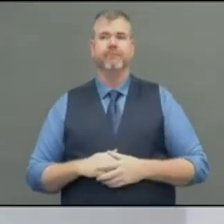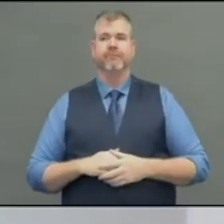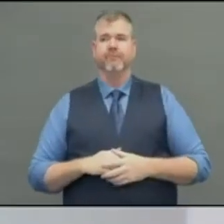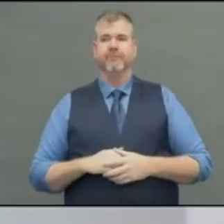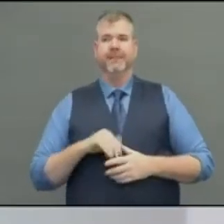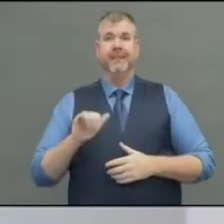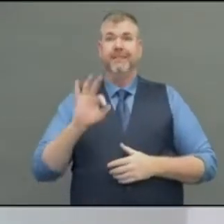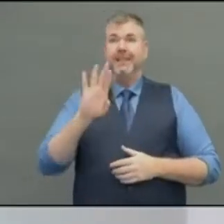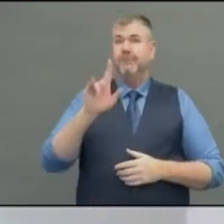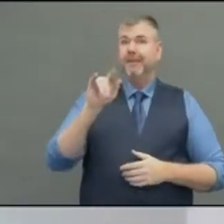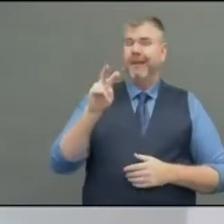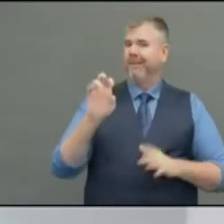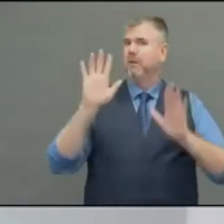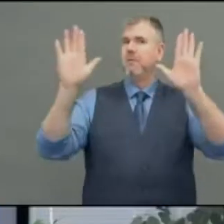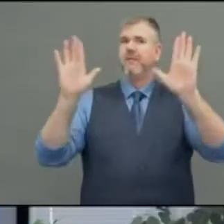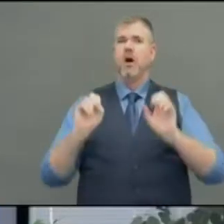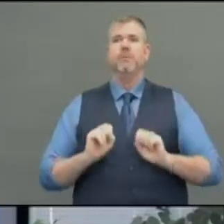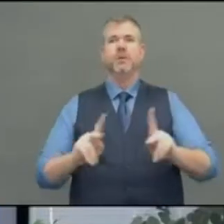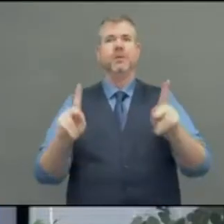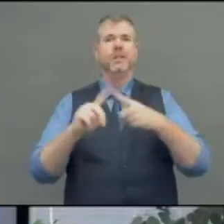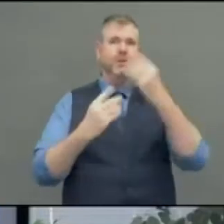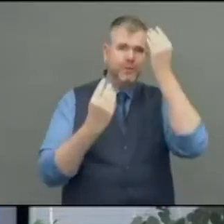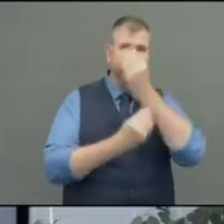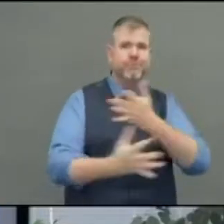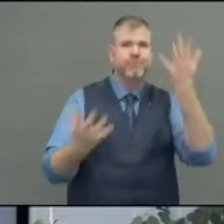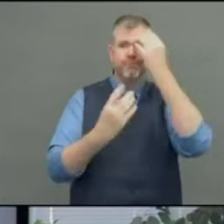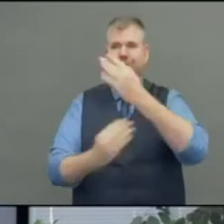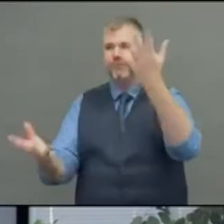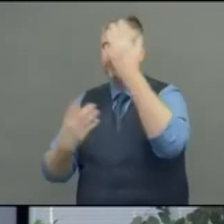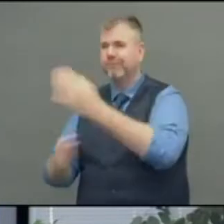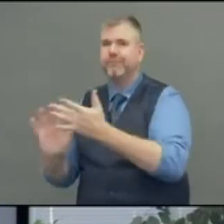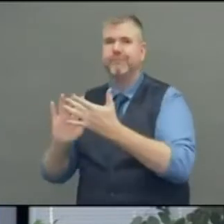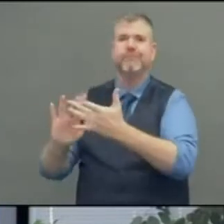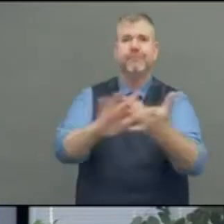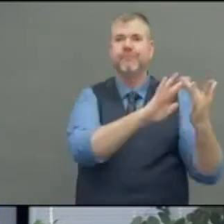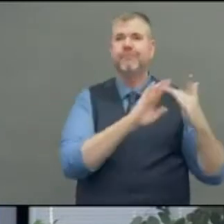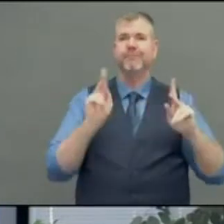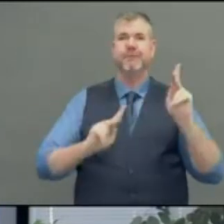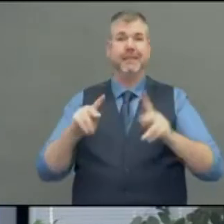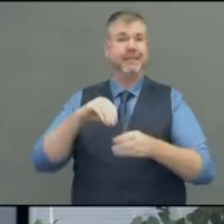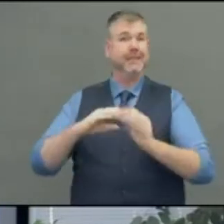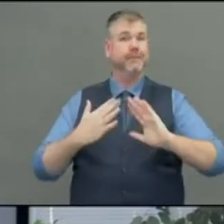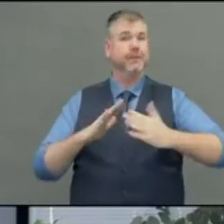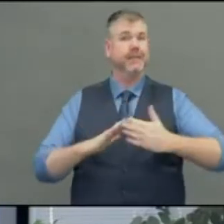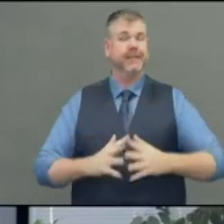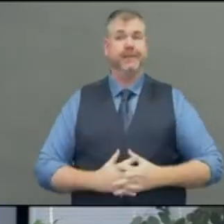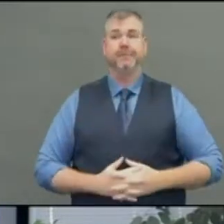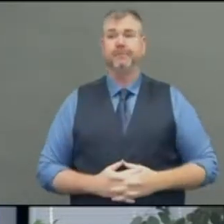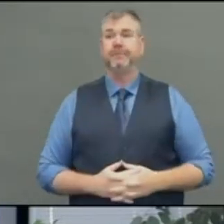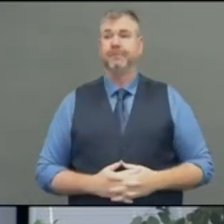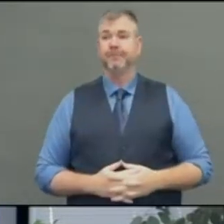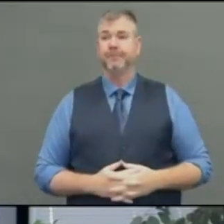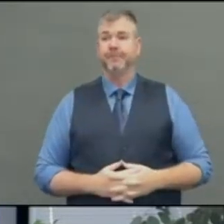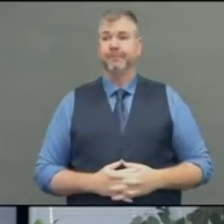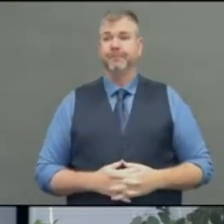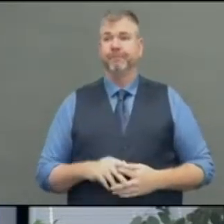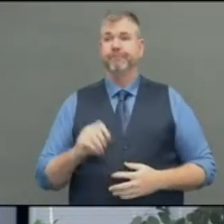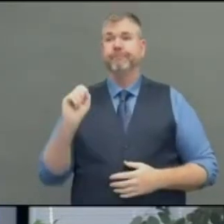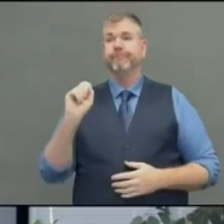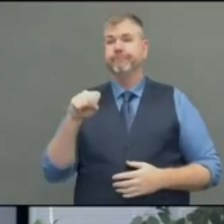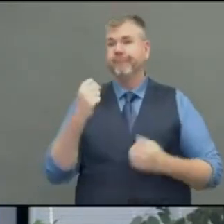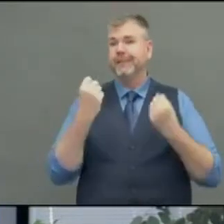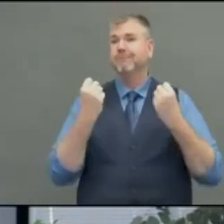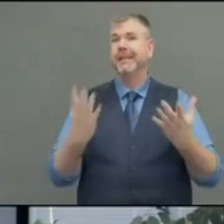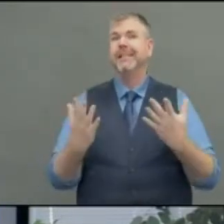do the outreach. Yes, no, thank you so much for accepting our invitation. As many of you know, we have been trying to work with our